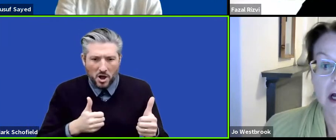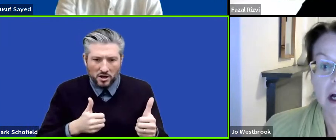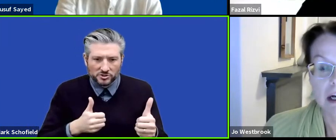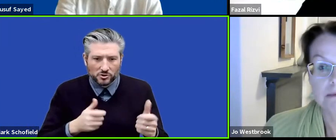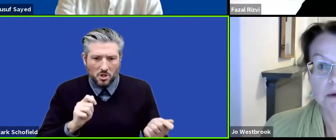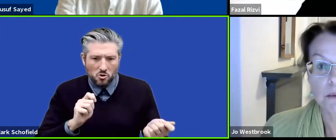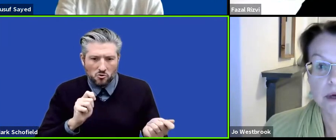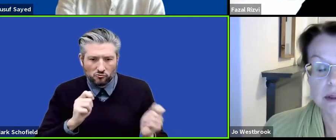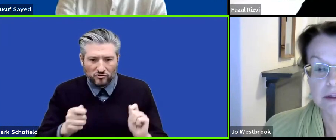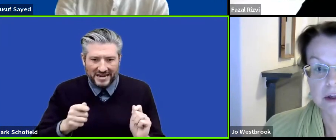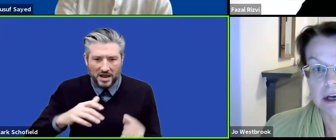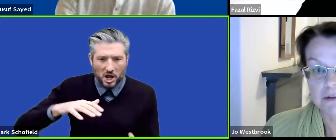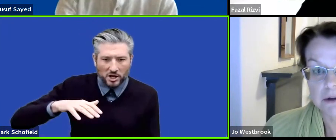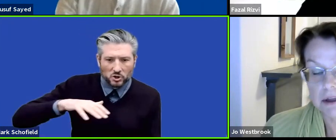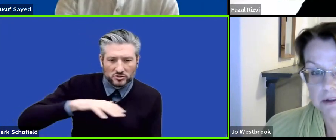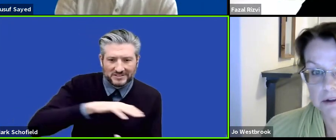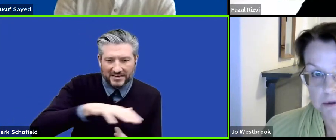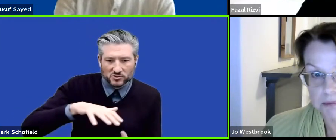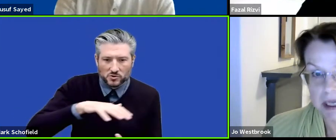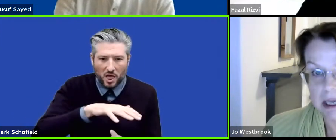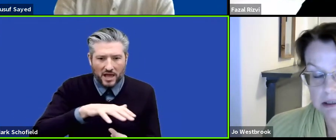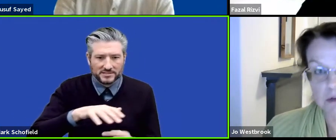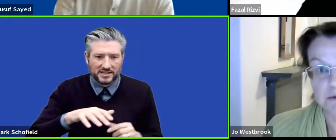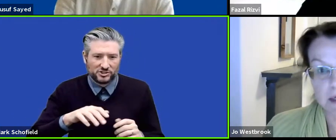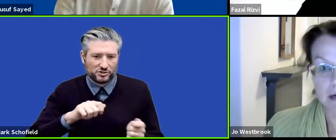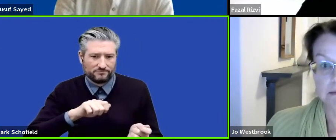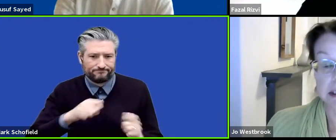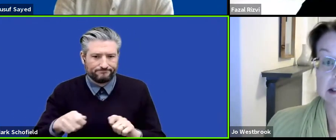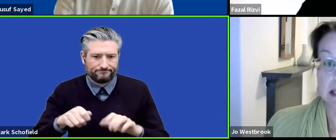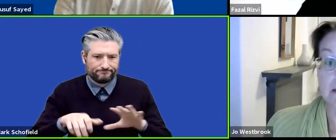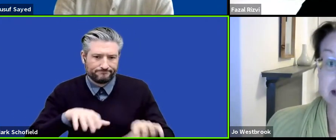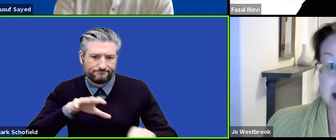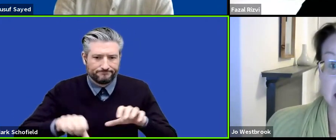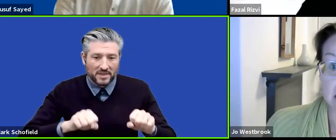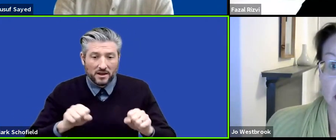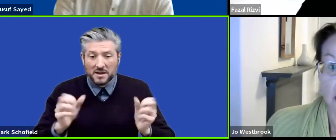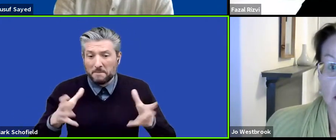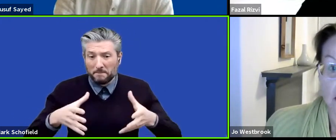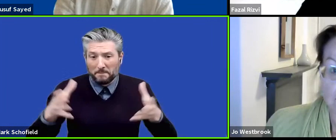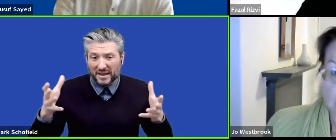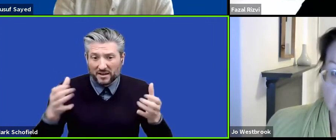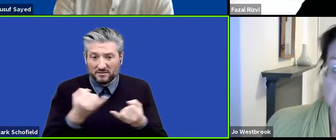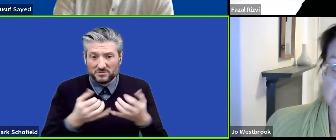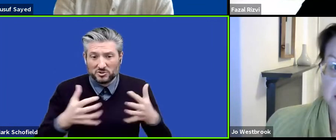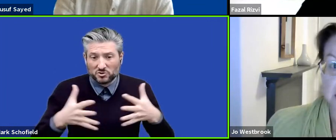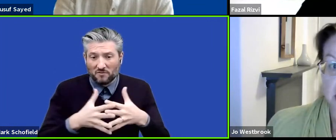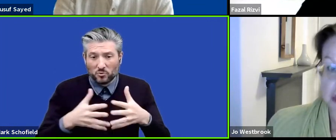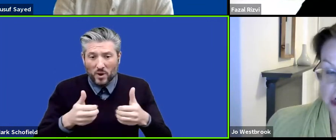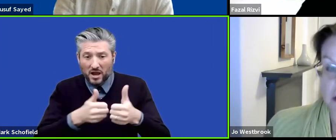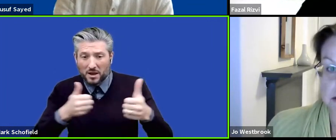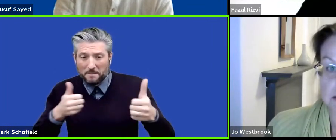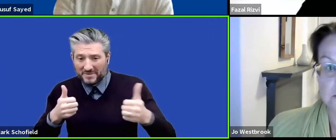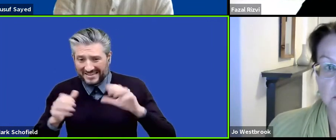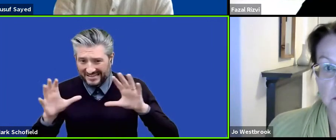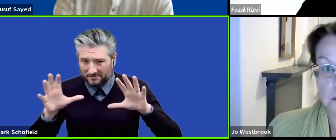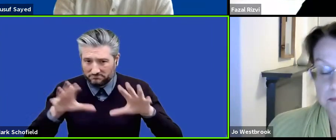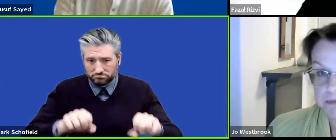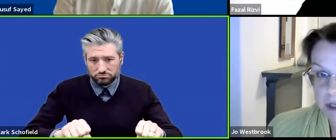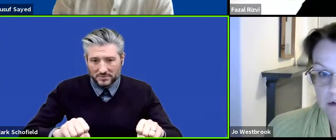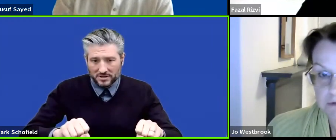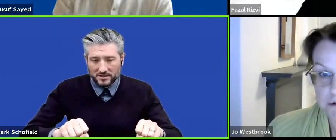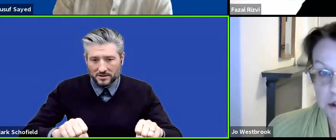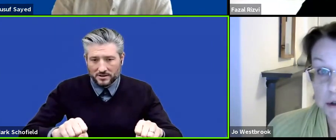recontextualization with the big software companies coming in, rather than a chance